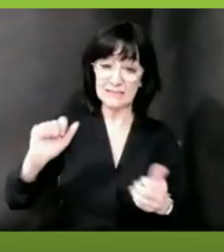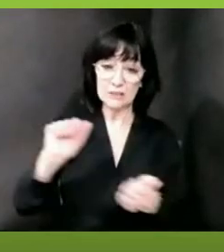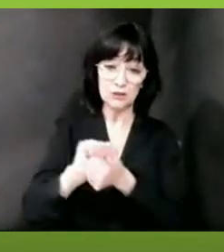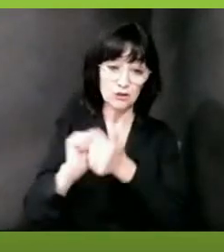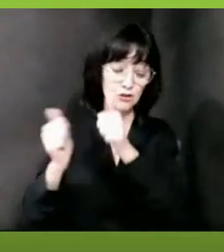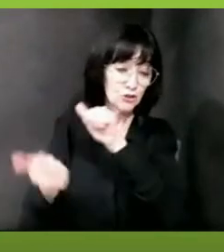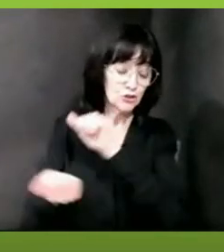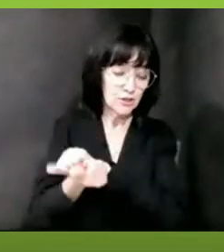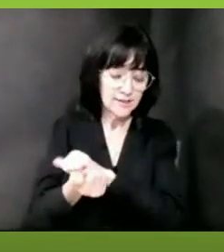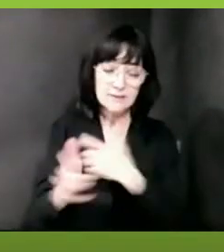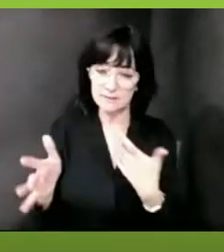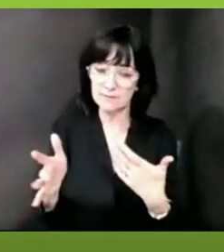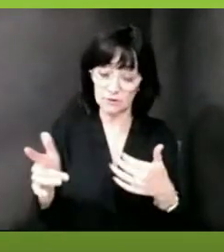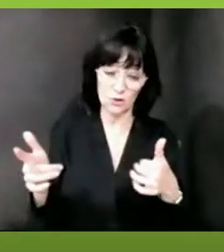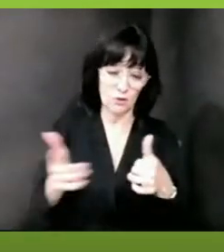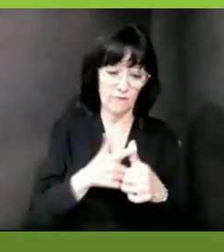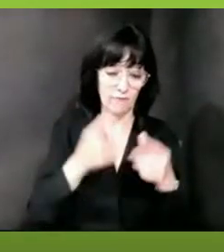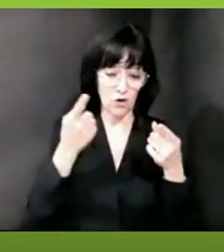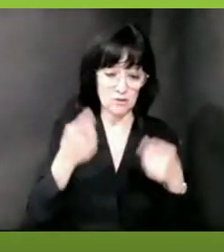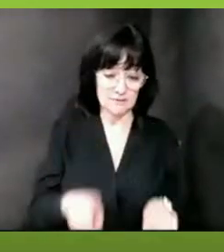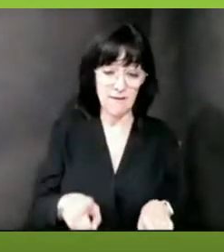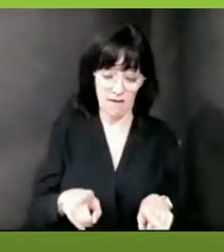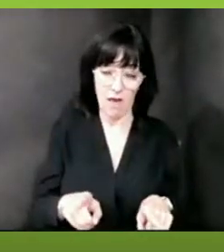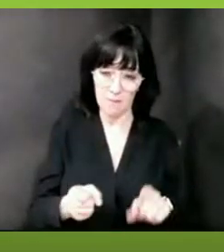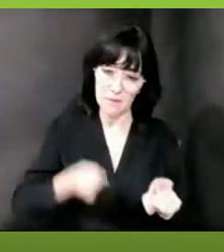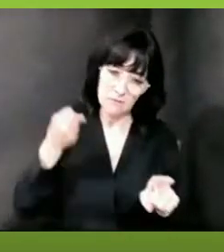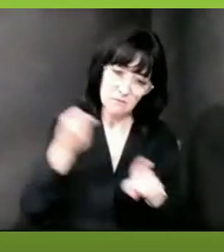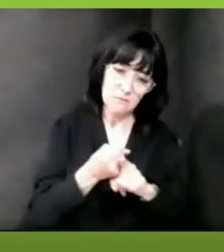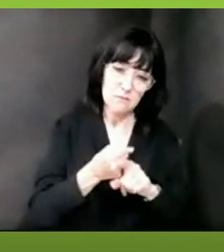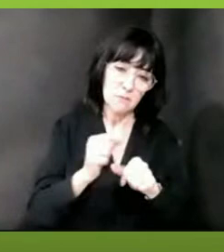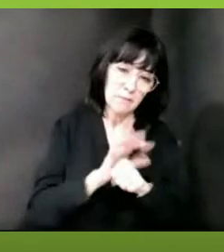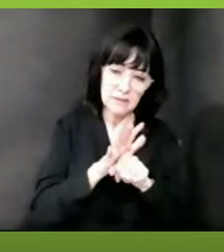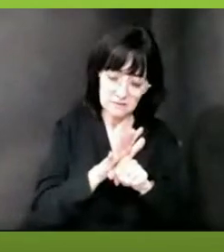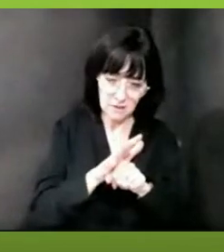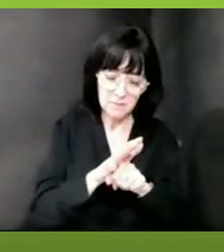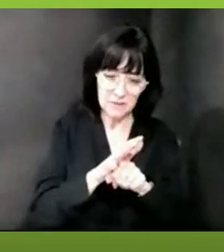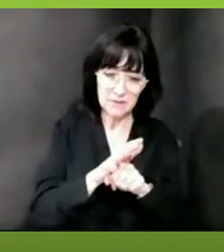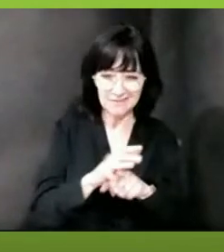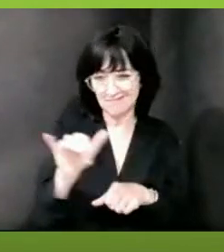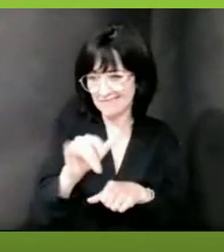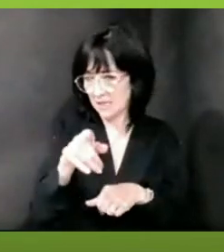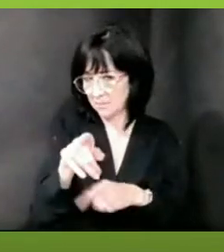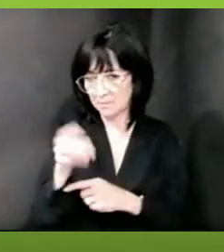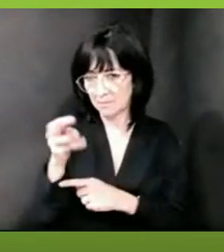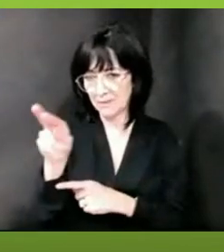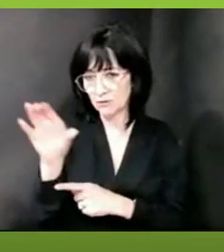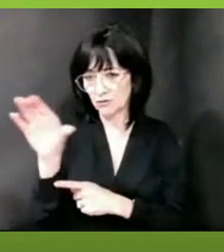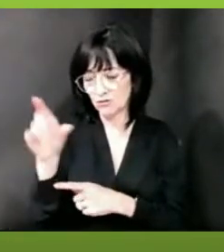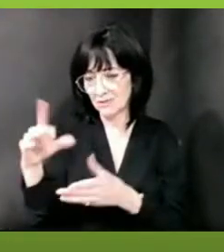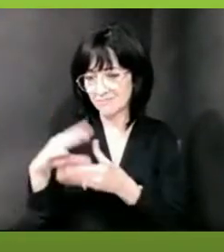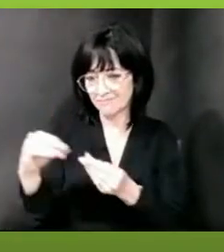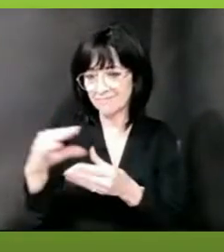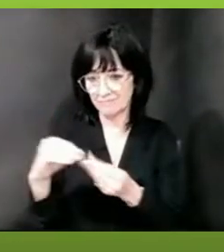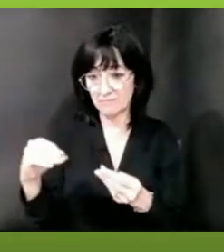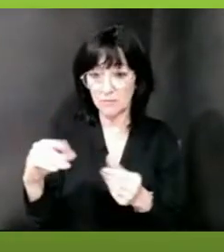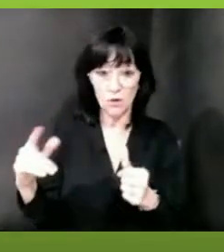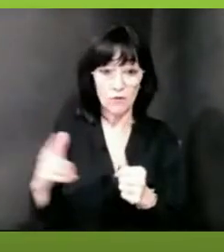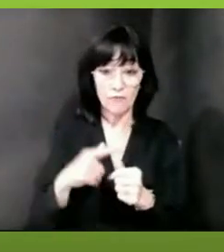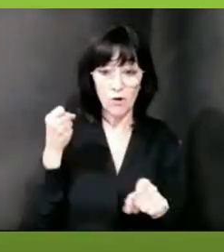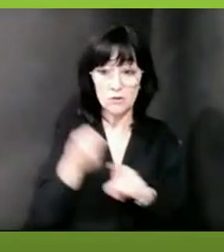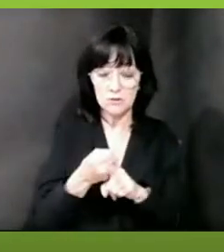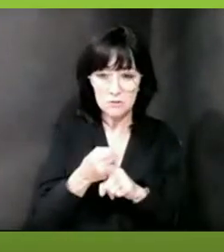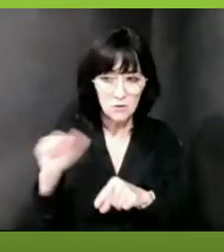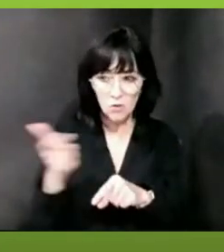first started, I think, like Mr. C said, like, we all had the initial panic, like, oh